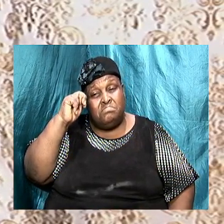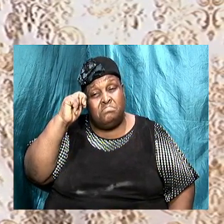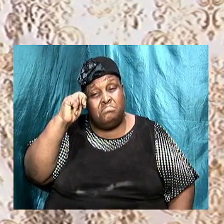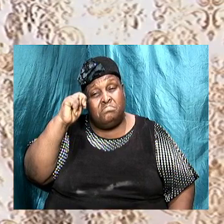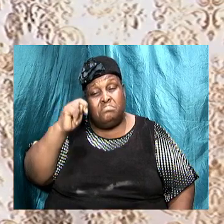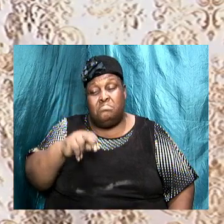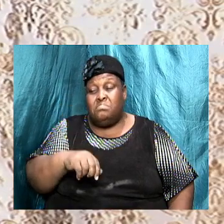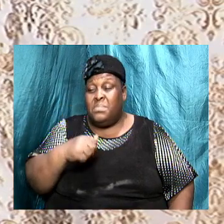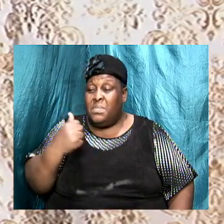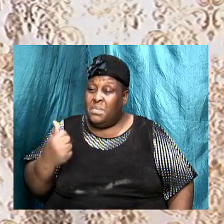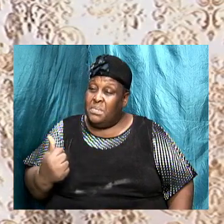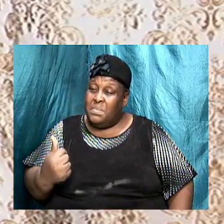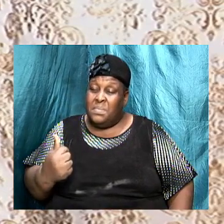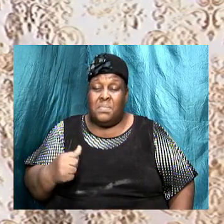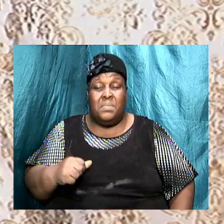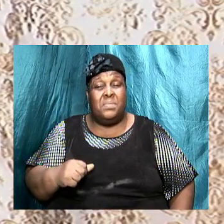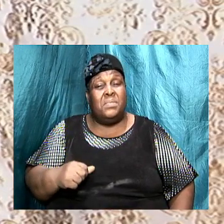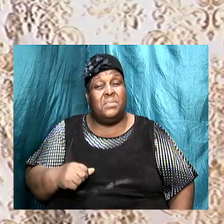and the others